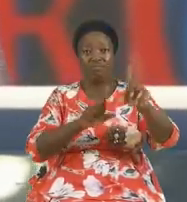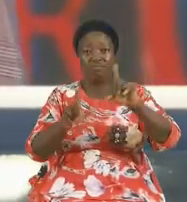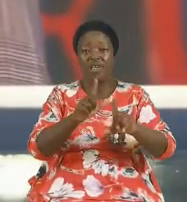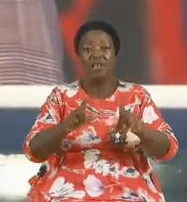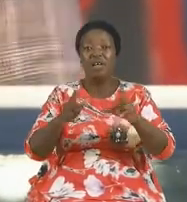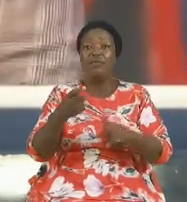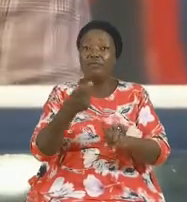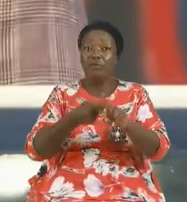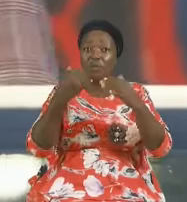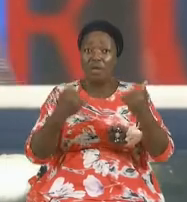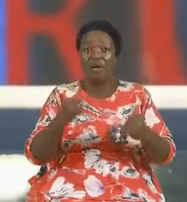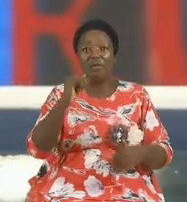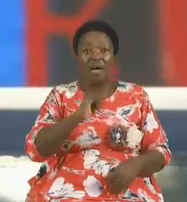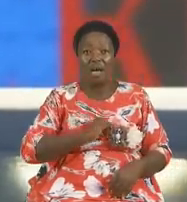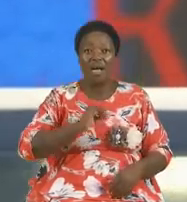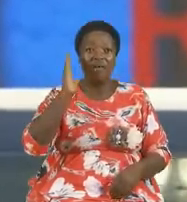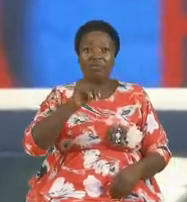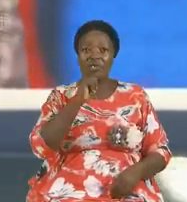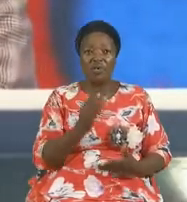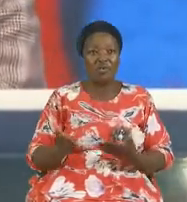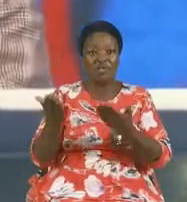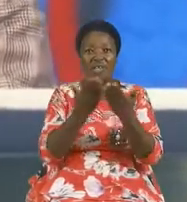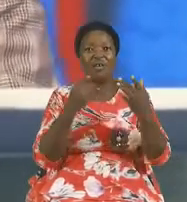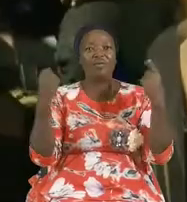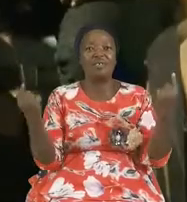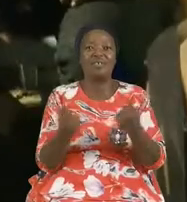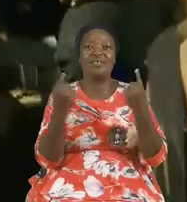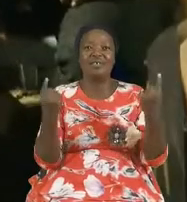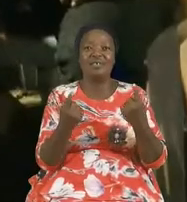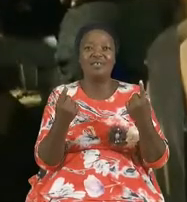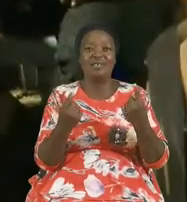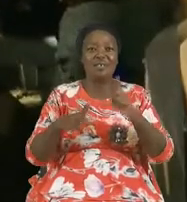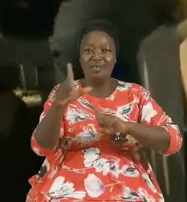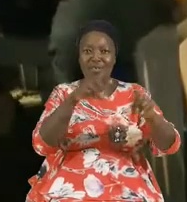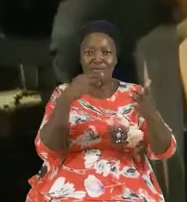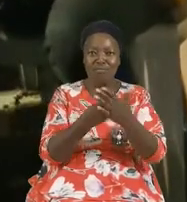sin. Henceforth, I will not serve sin.